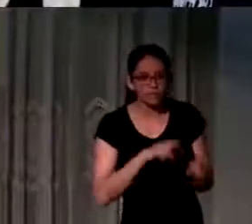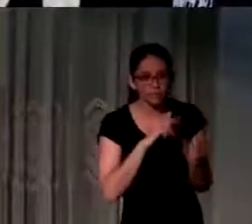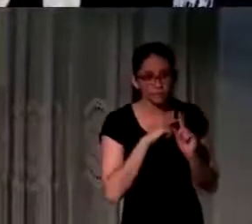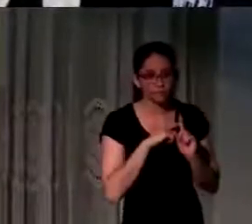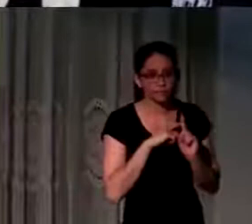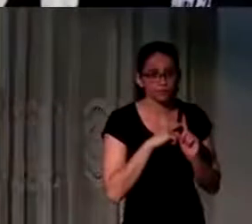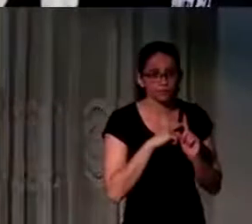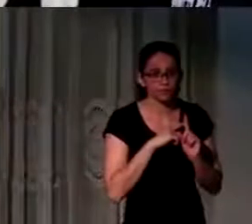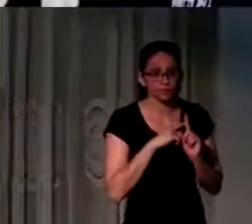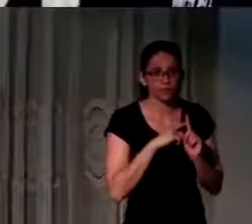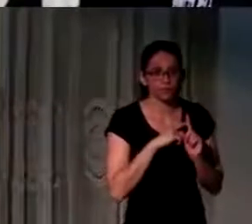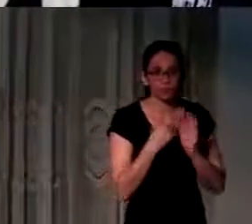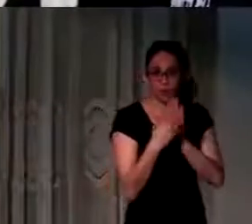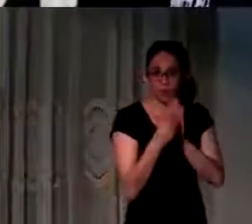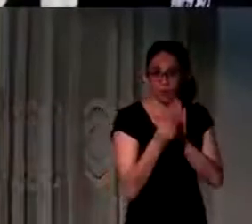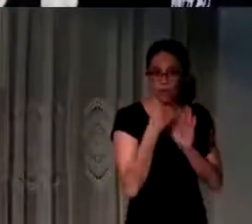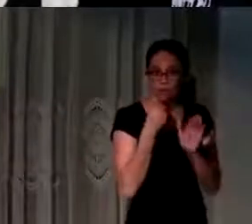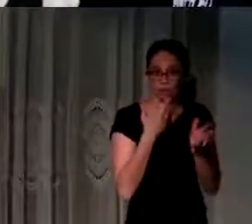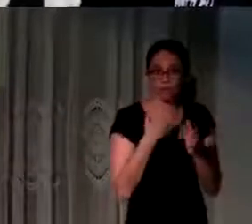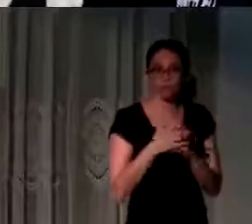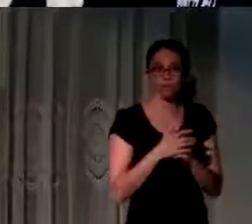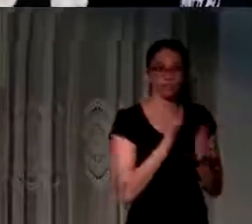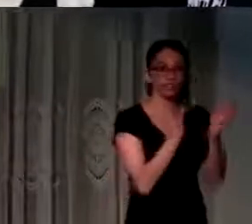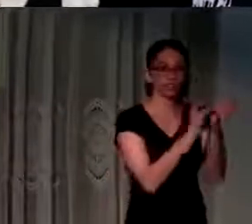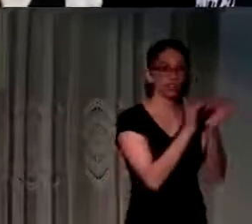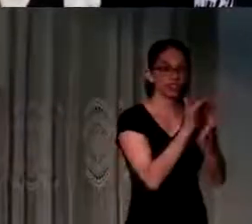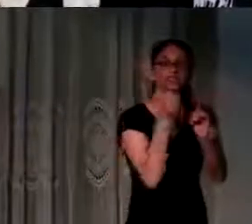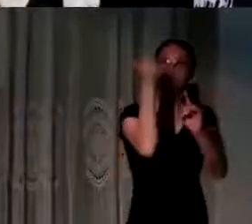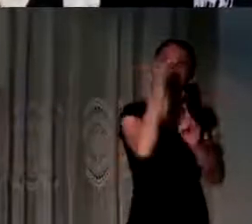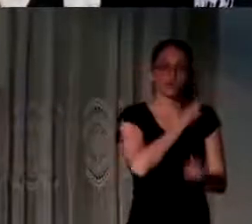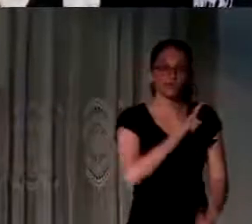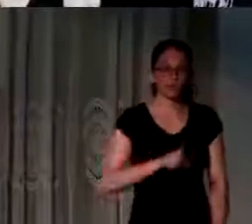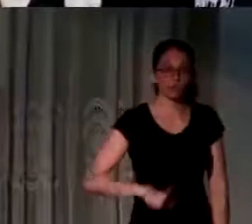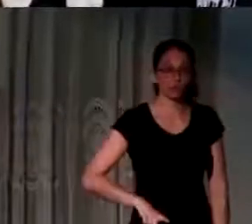It's this: Jesus is Lord,